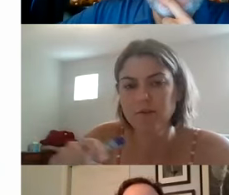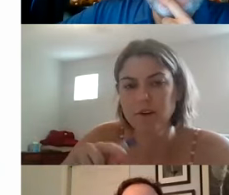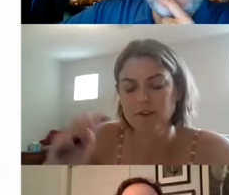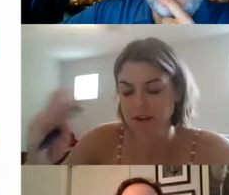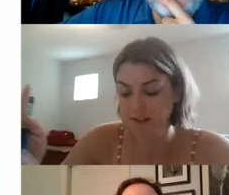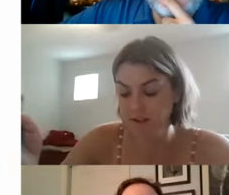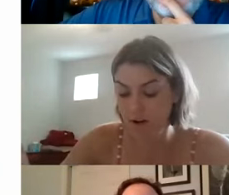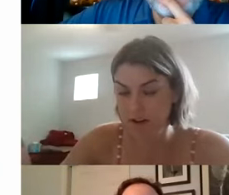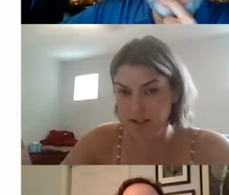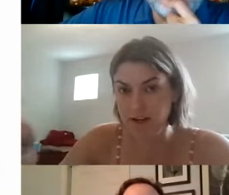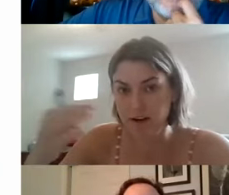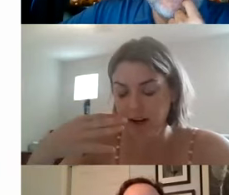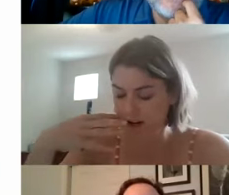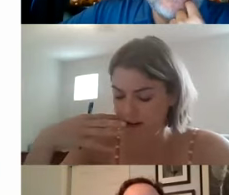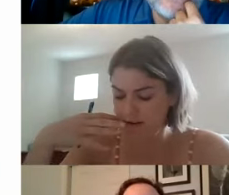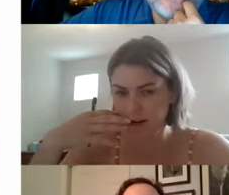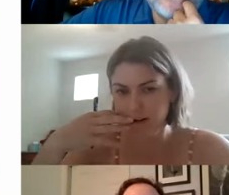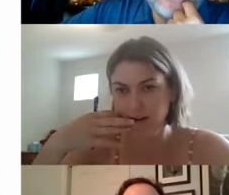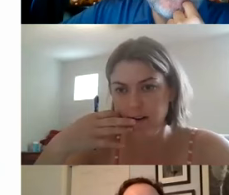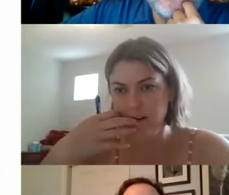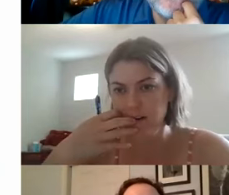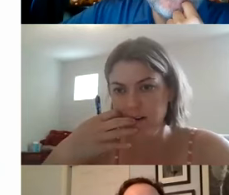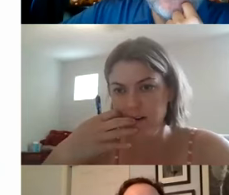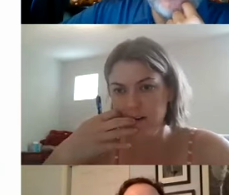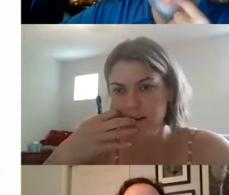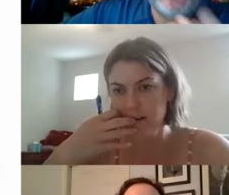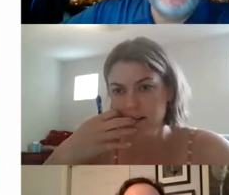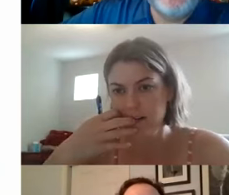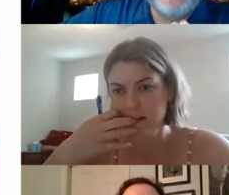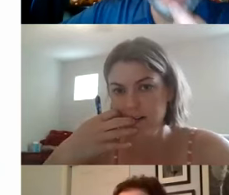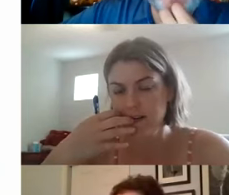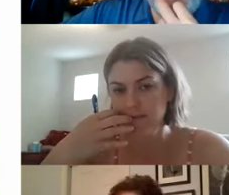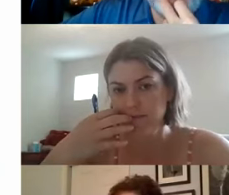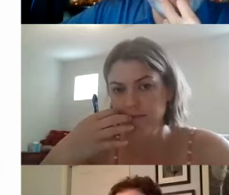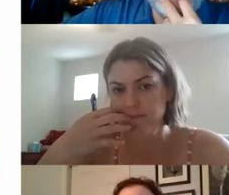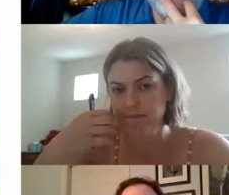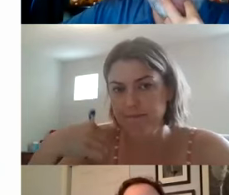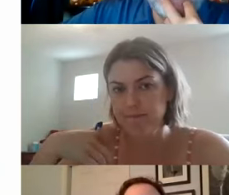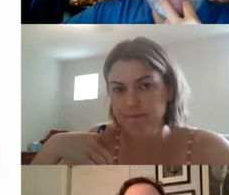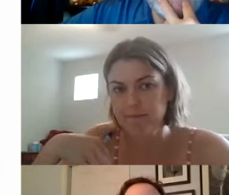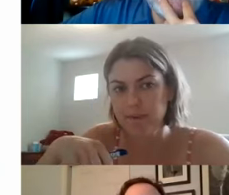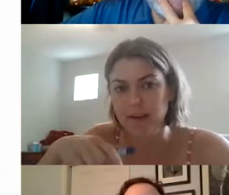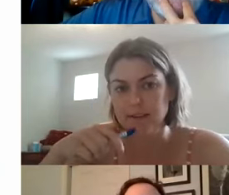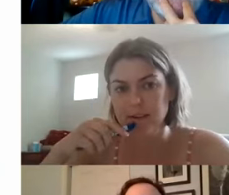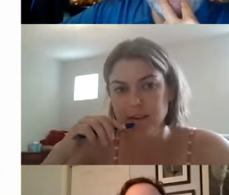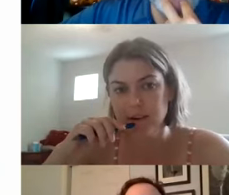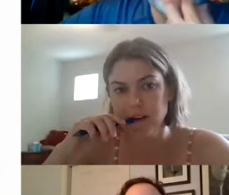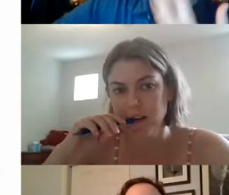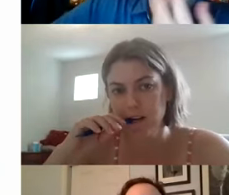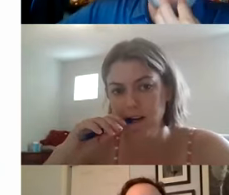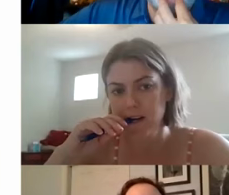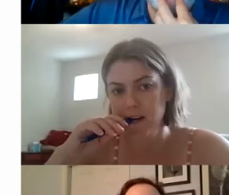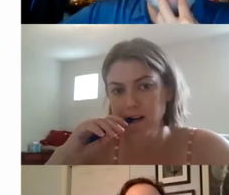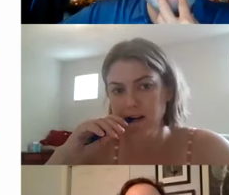That new structure is called the tRNA, is that right? What new structure? This thing that we just made? Yes. No,